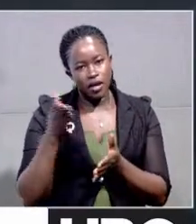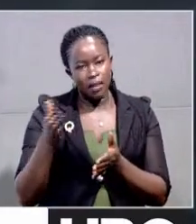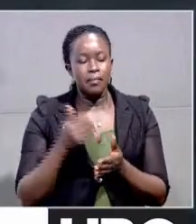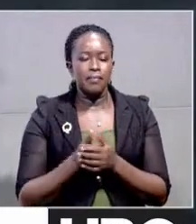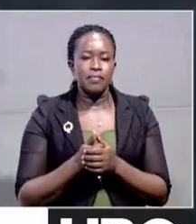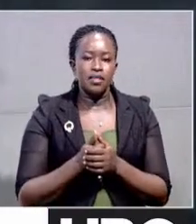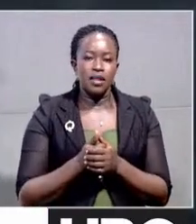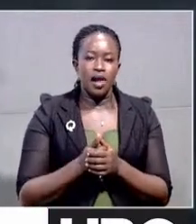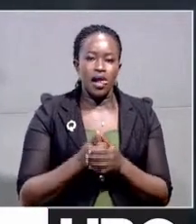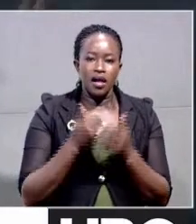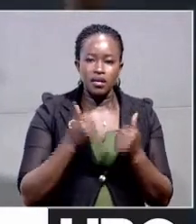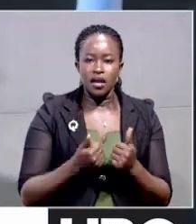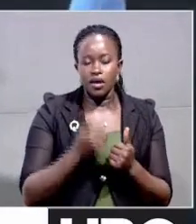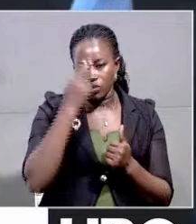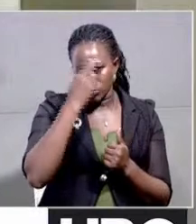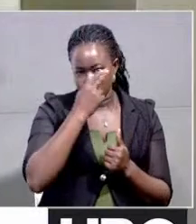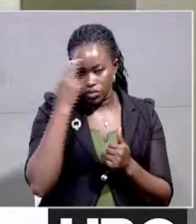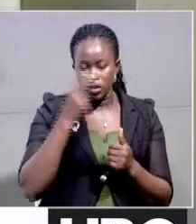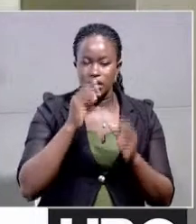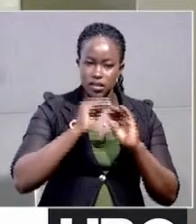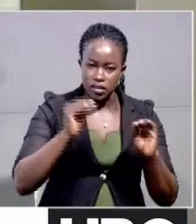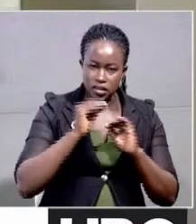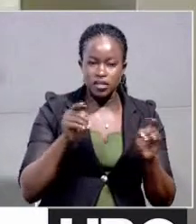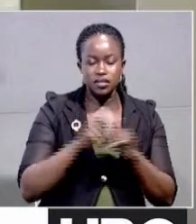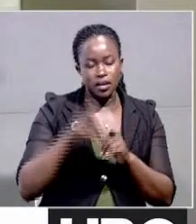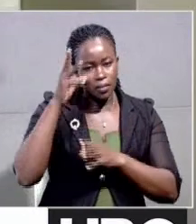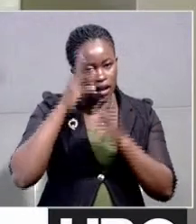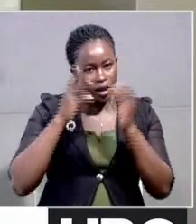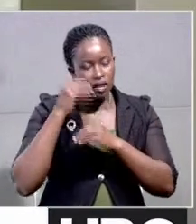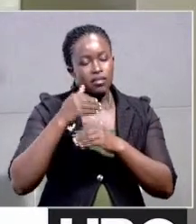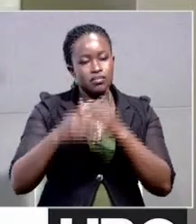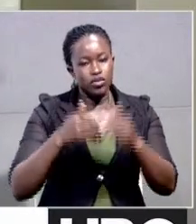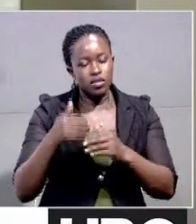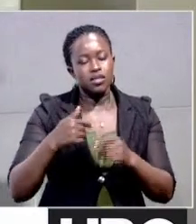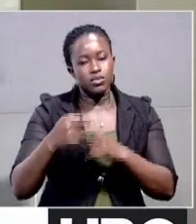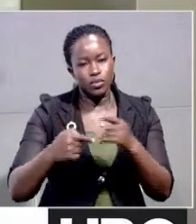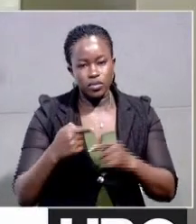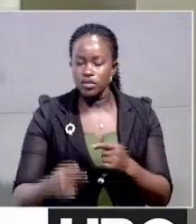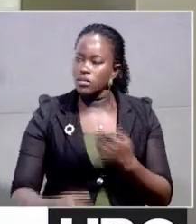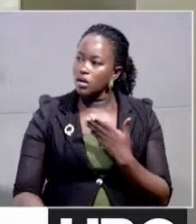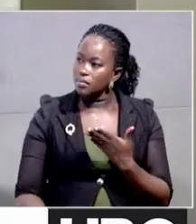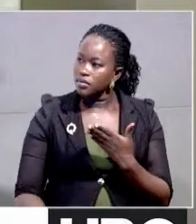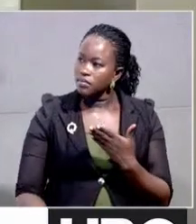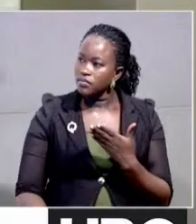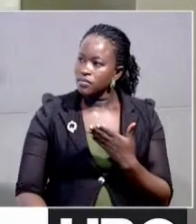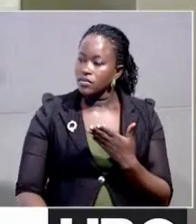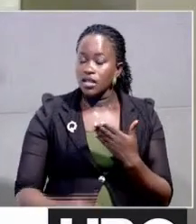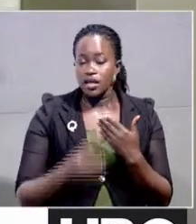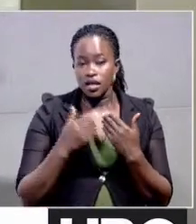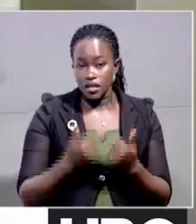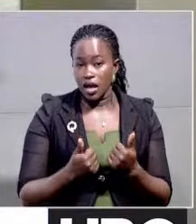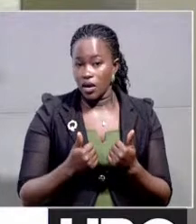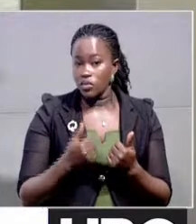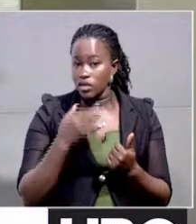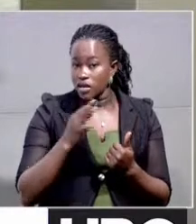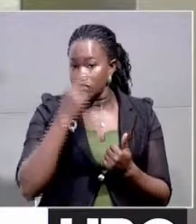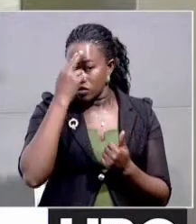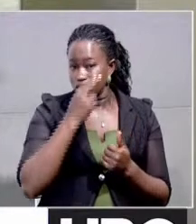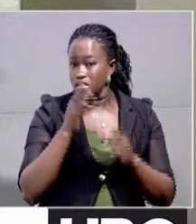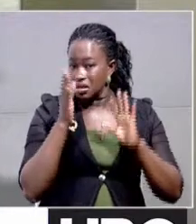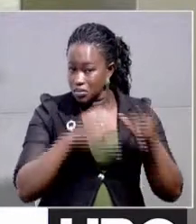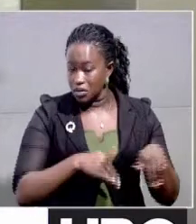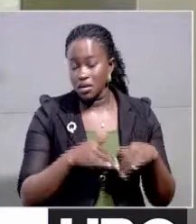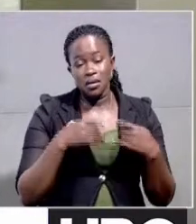the student teaching and learning process. There's no way they would leave the students without attending to them when the parents